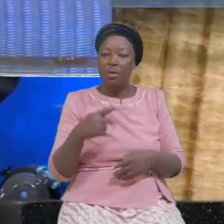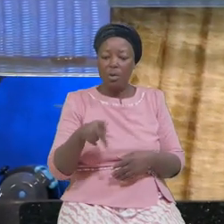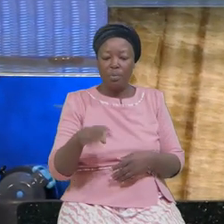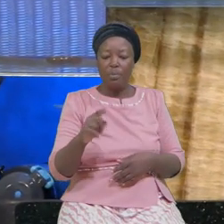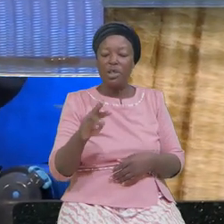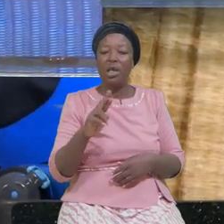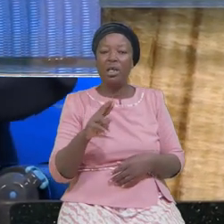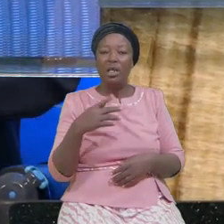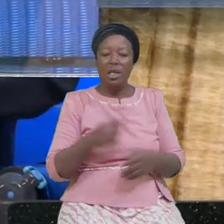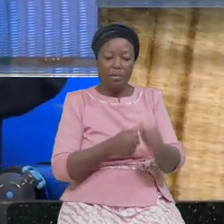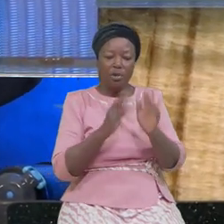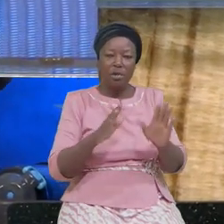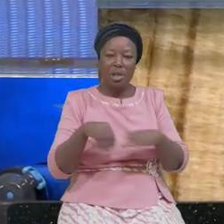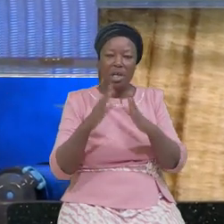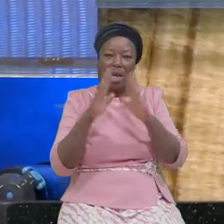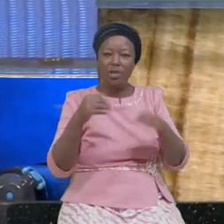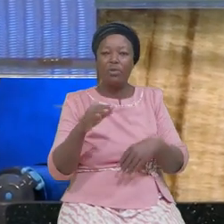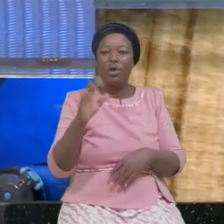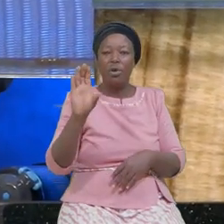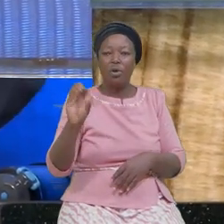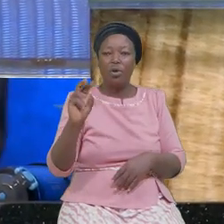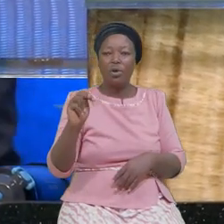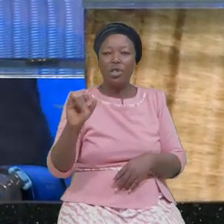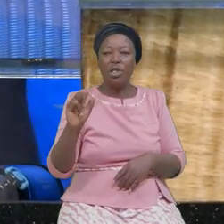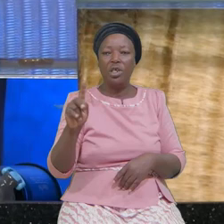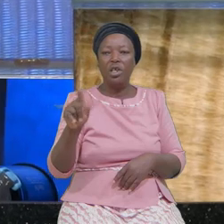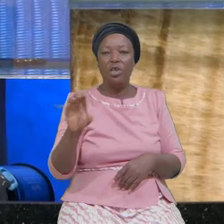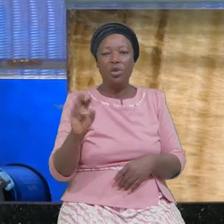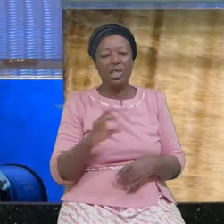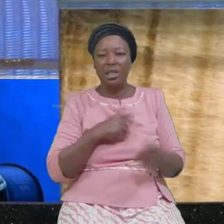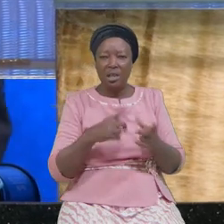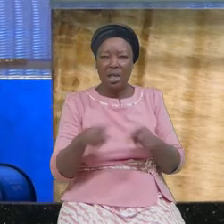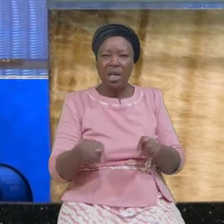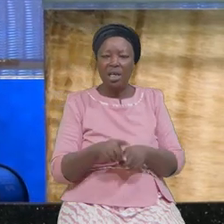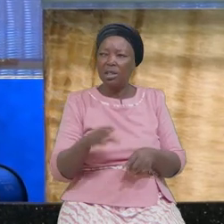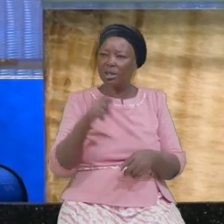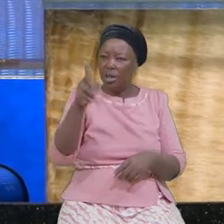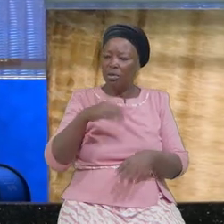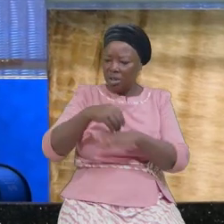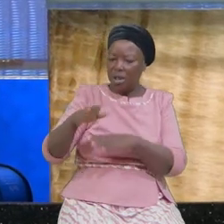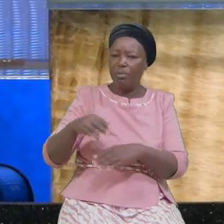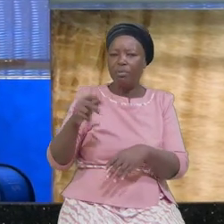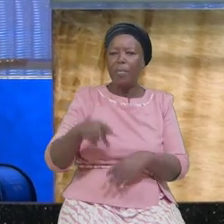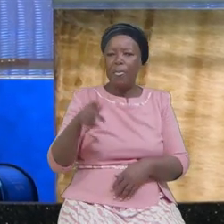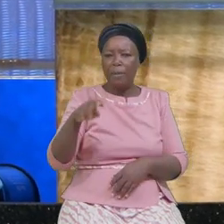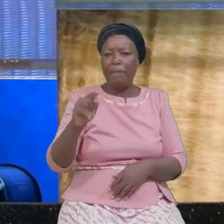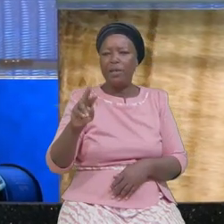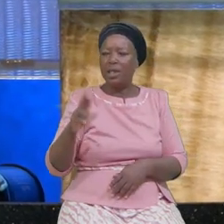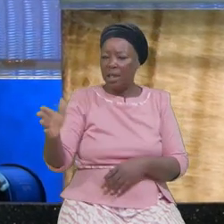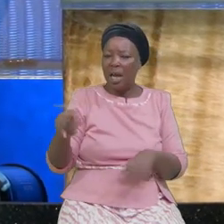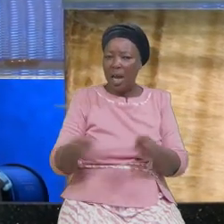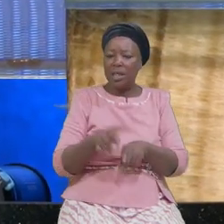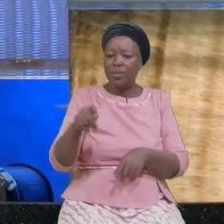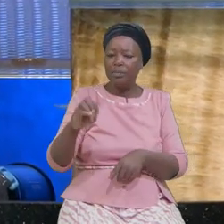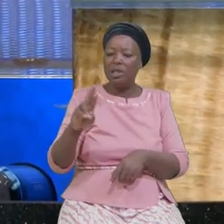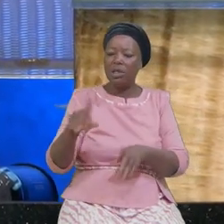Cornelius. The Lord sent Peter there, and as Peter got there, he gave them the word. It is